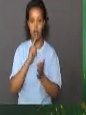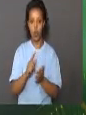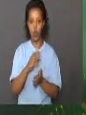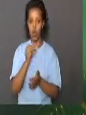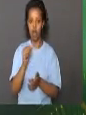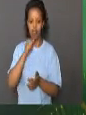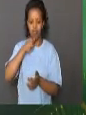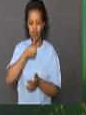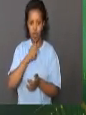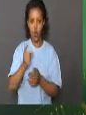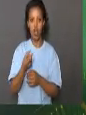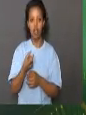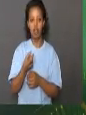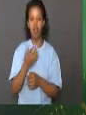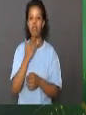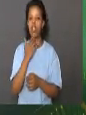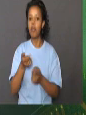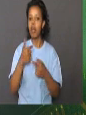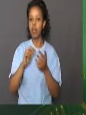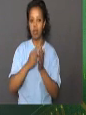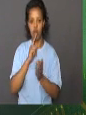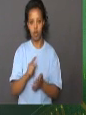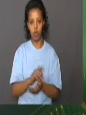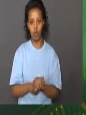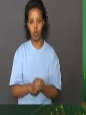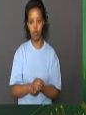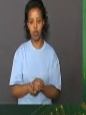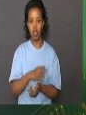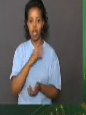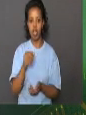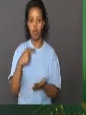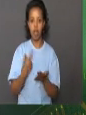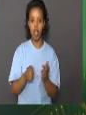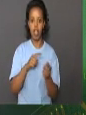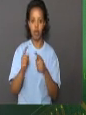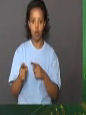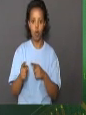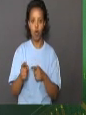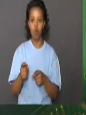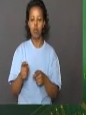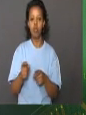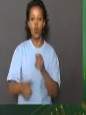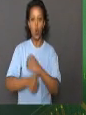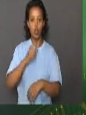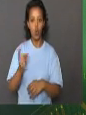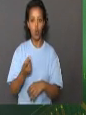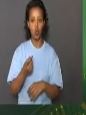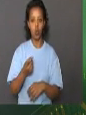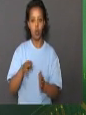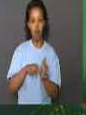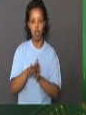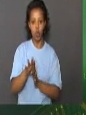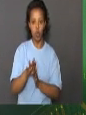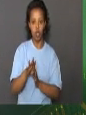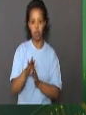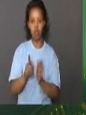Lactic acid also works to restrict the growth of harmful bacteria from